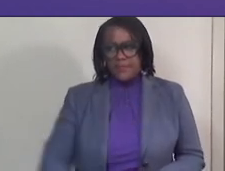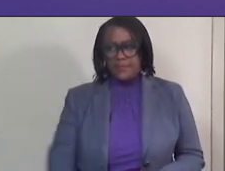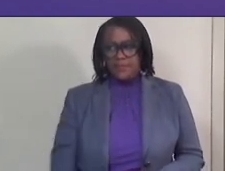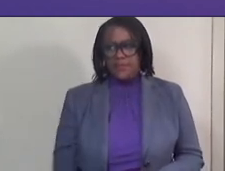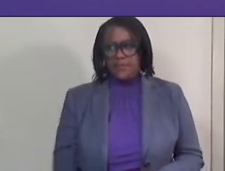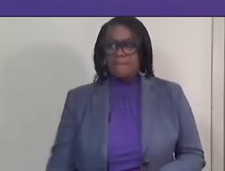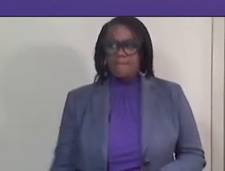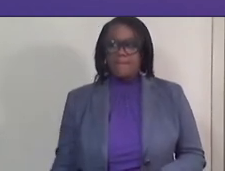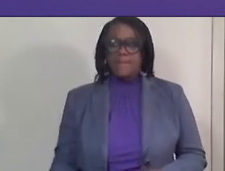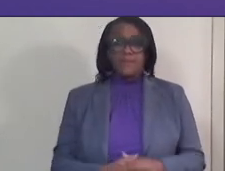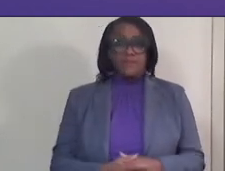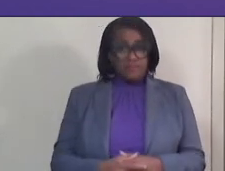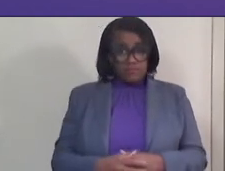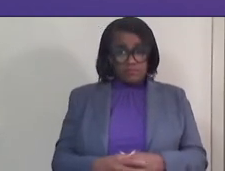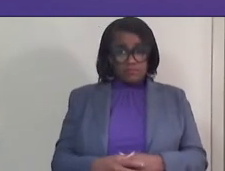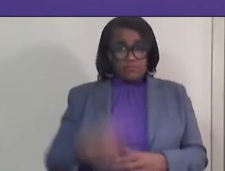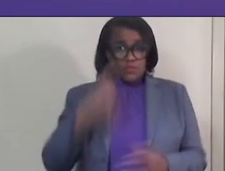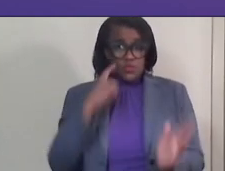You see,